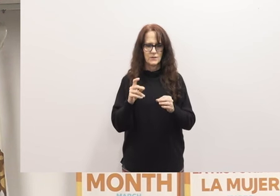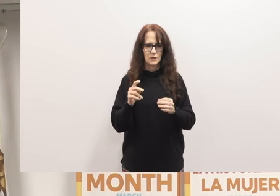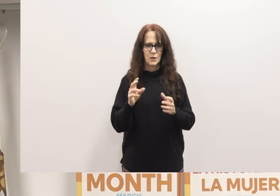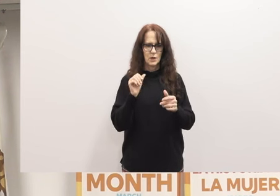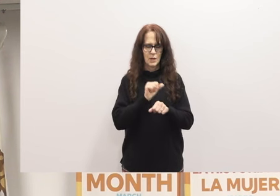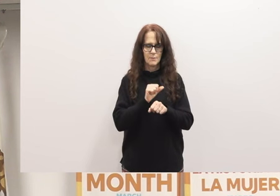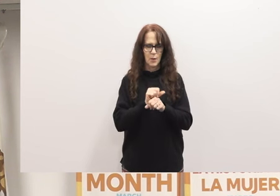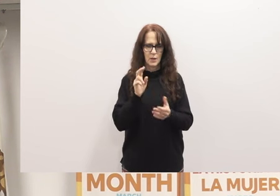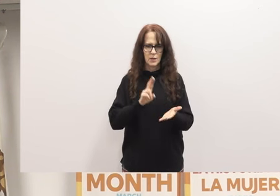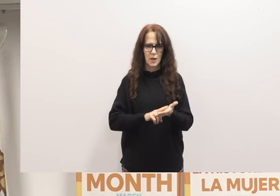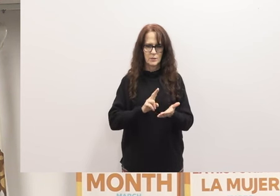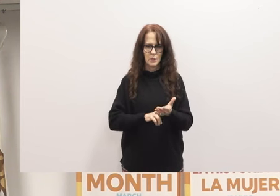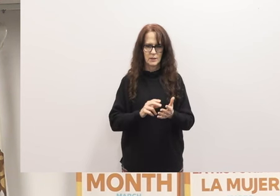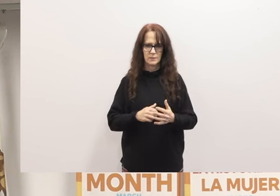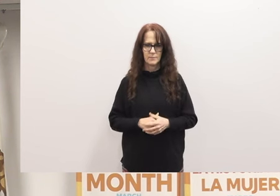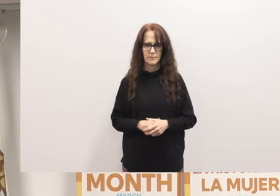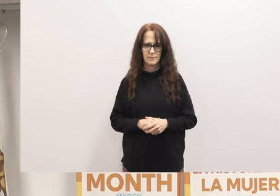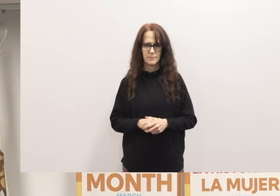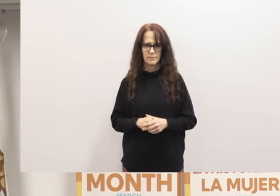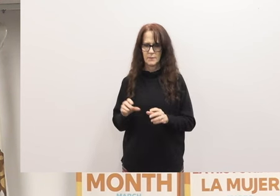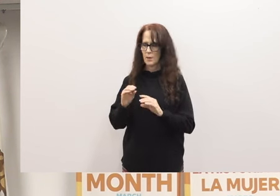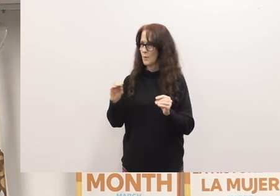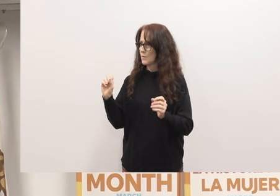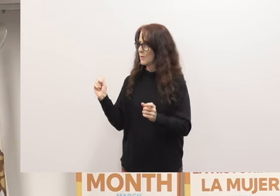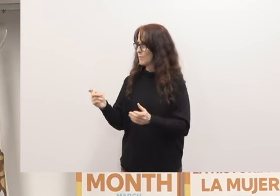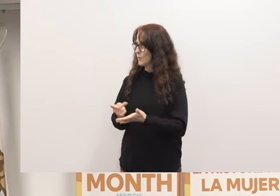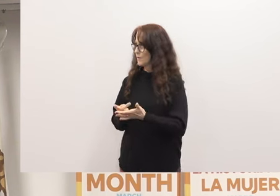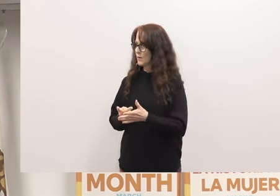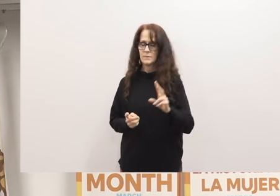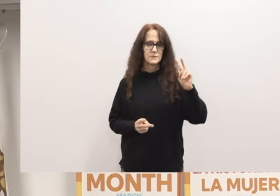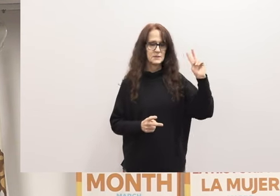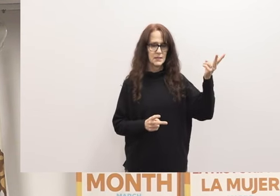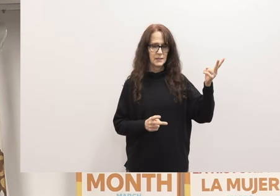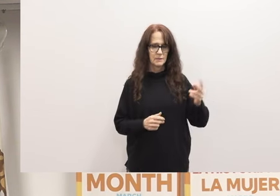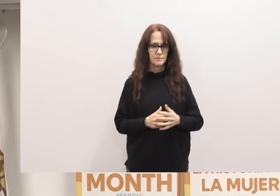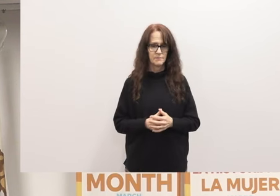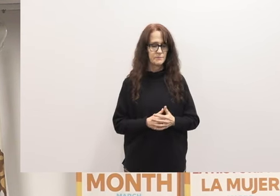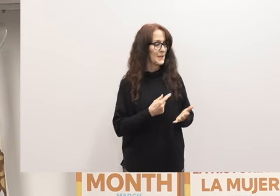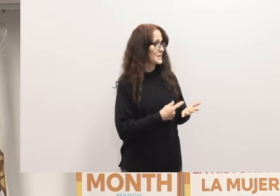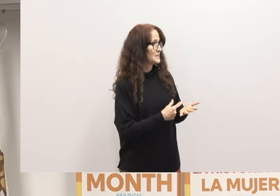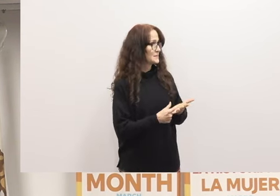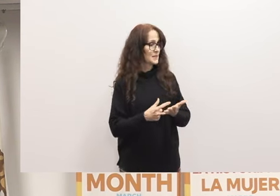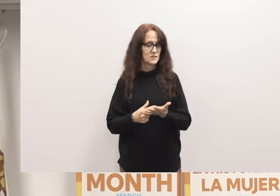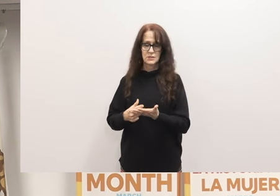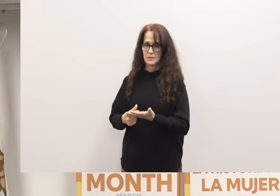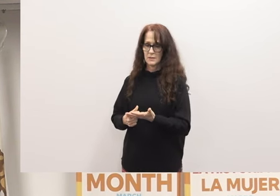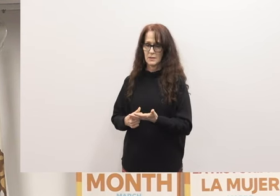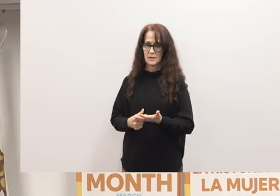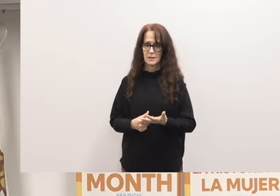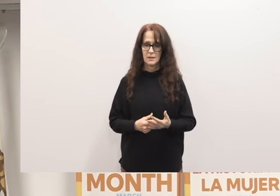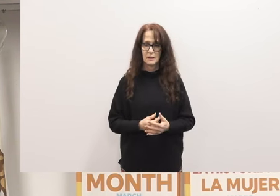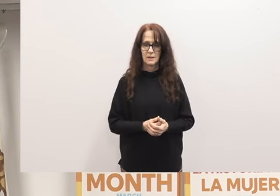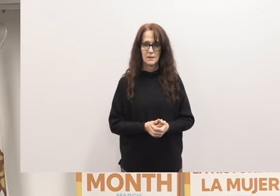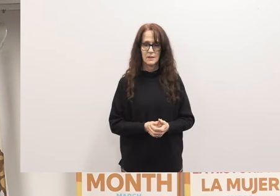Contract. Move approval. Second. Any discussion?